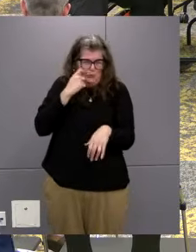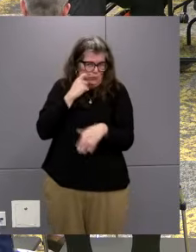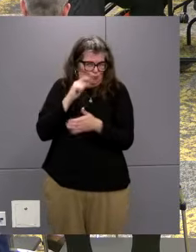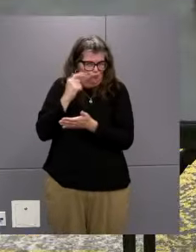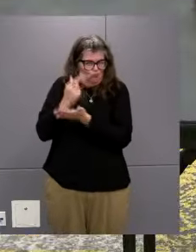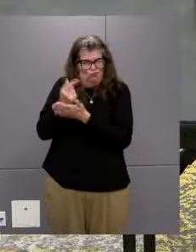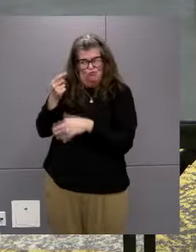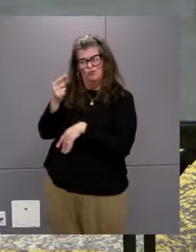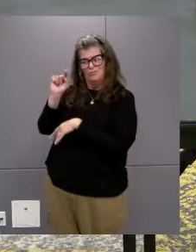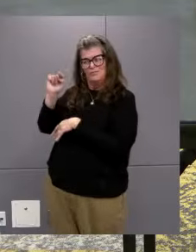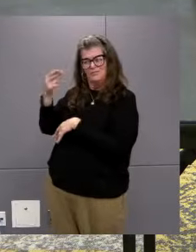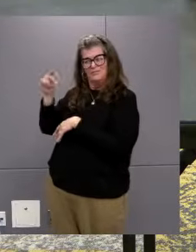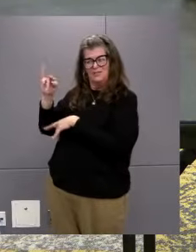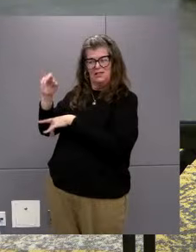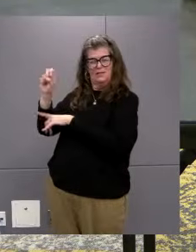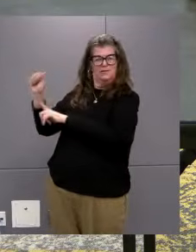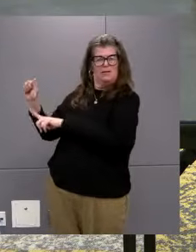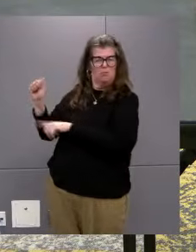one has to take a picture with me.